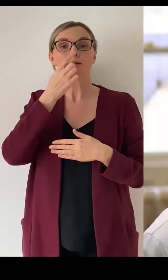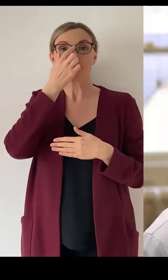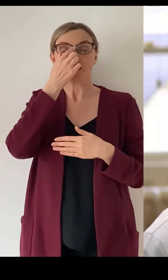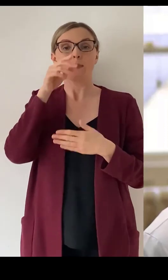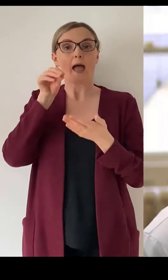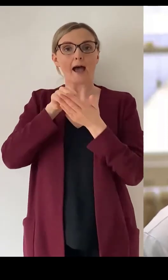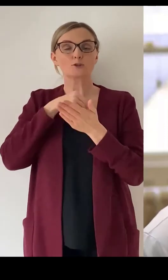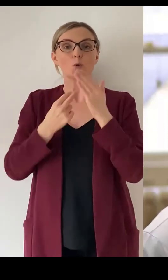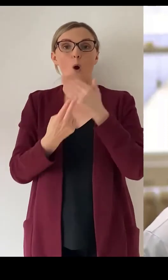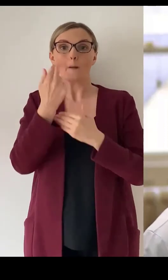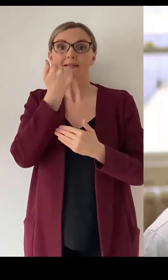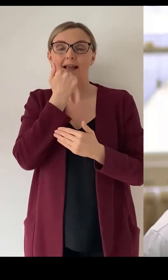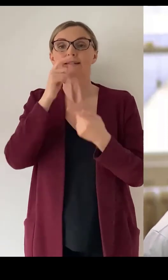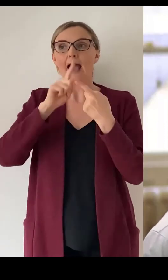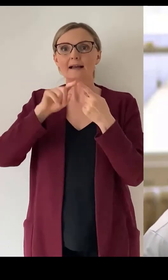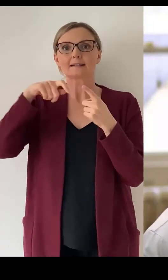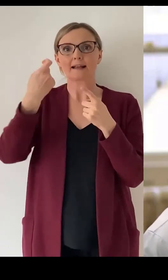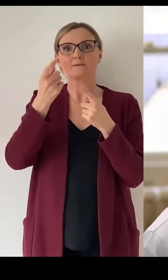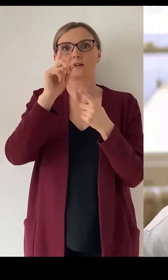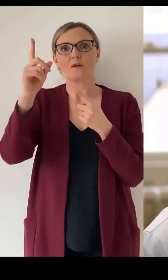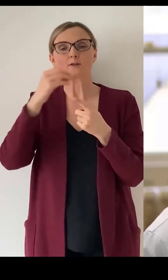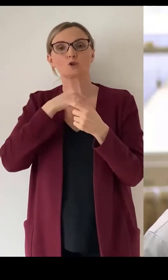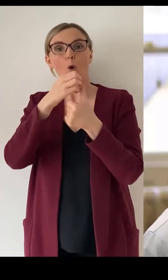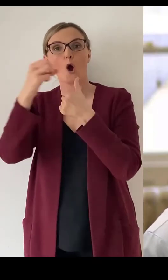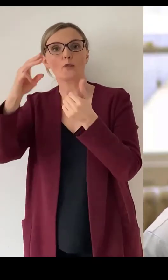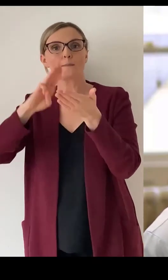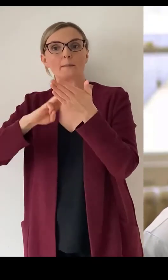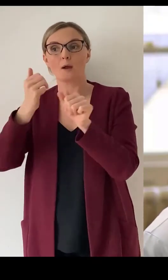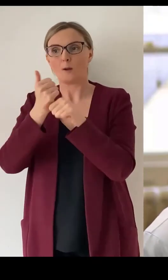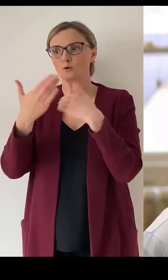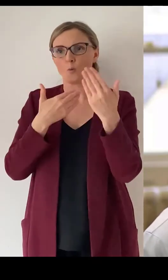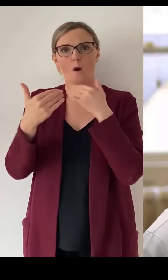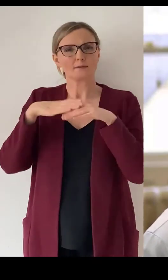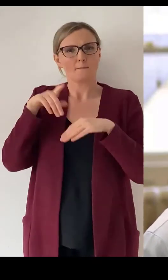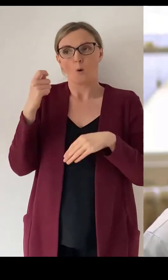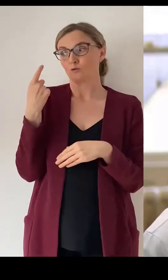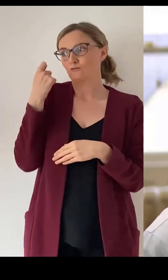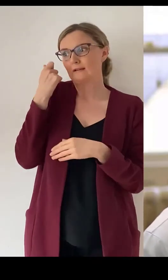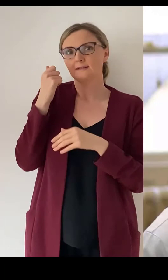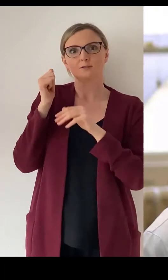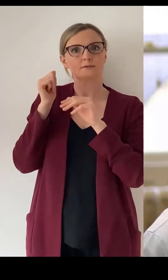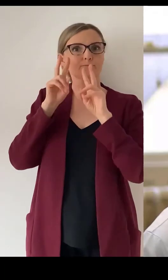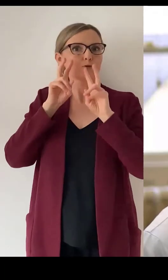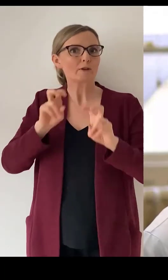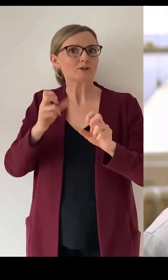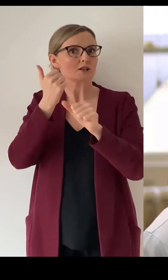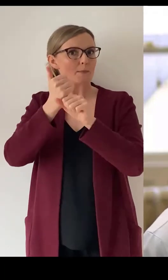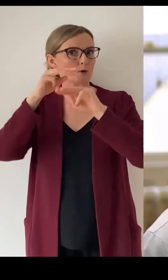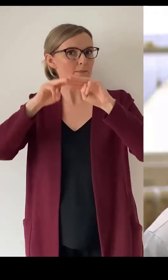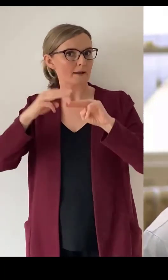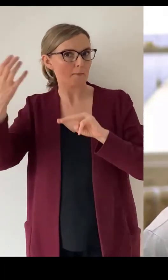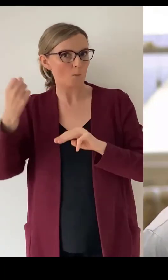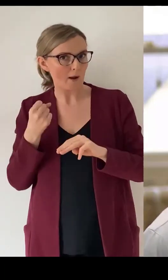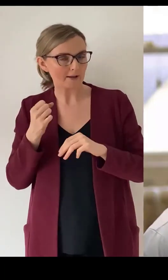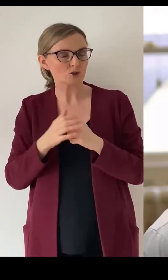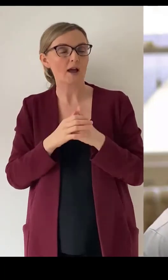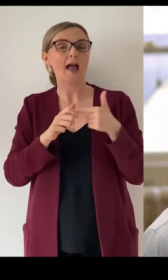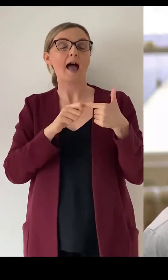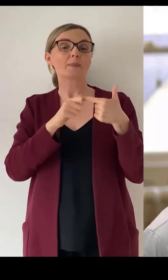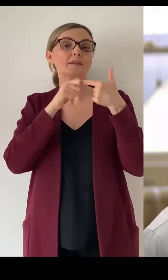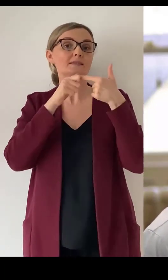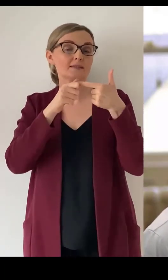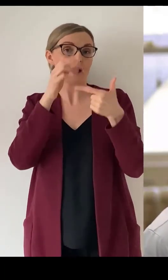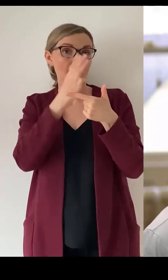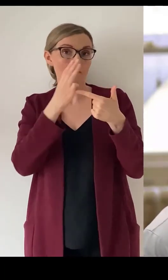advise the other members on the latest research surrounding the minimum wage, and then secondly to